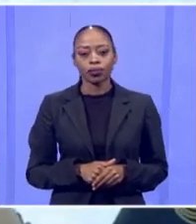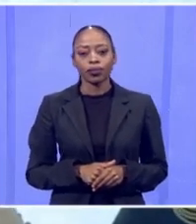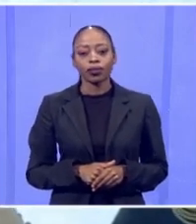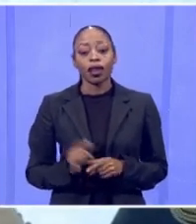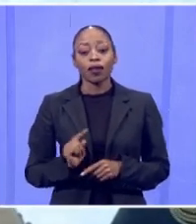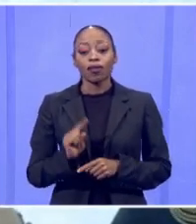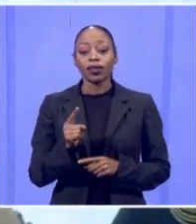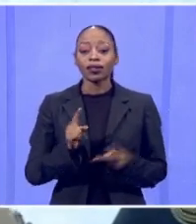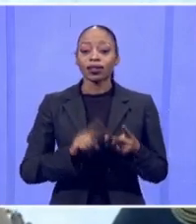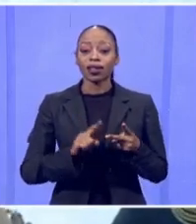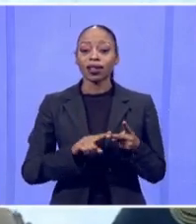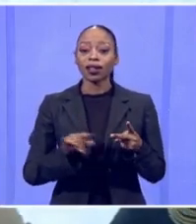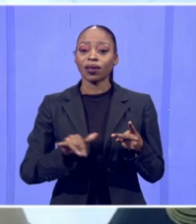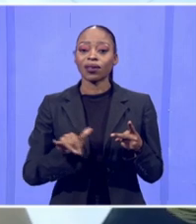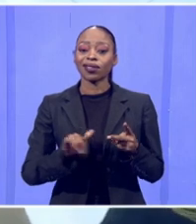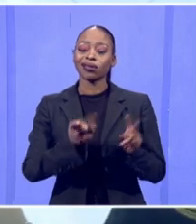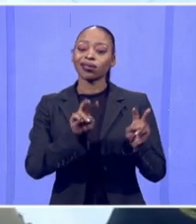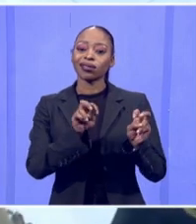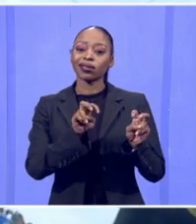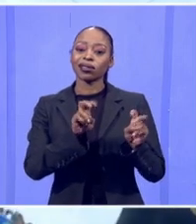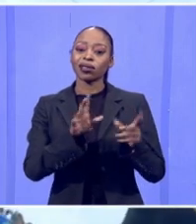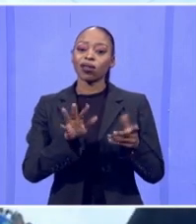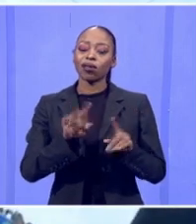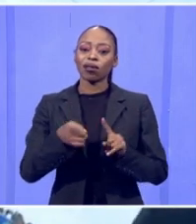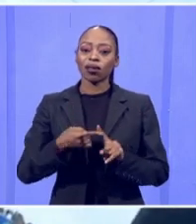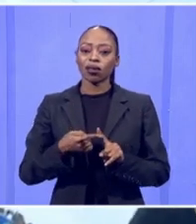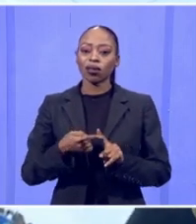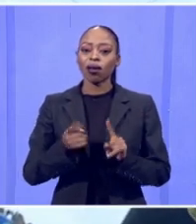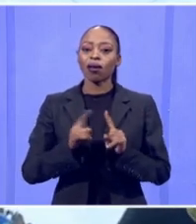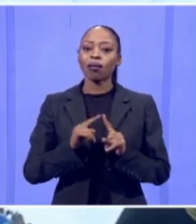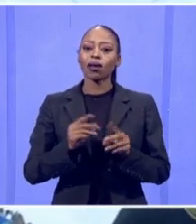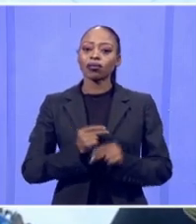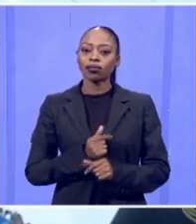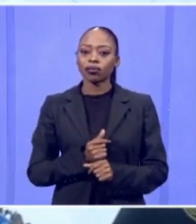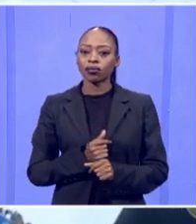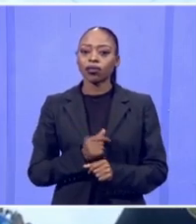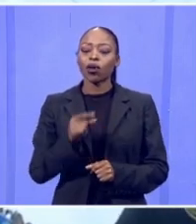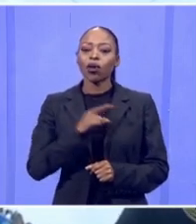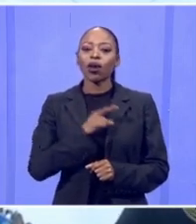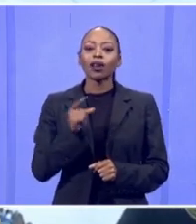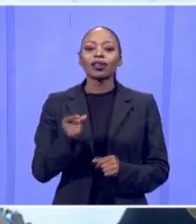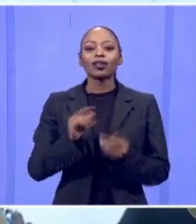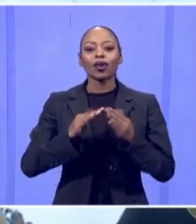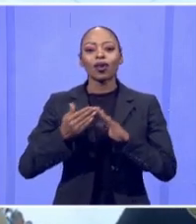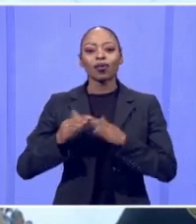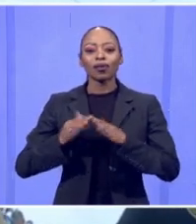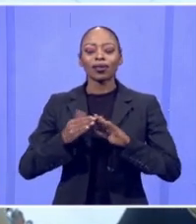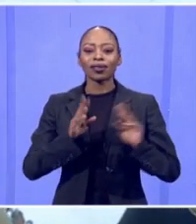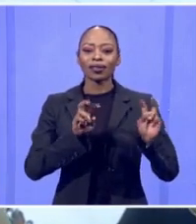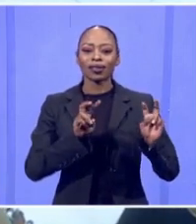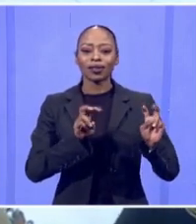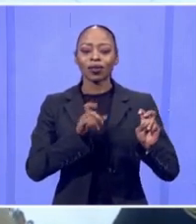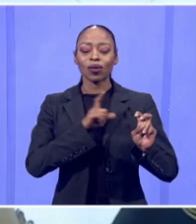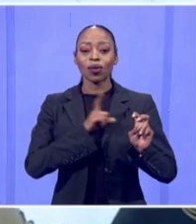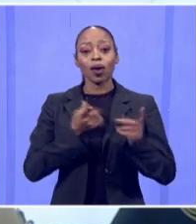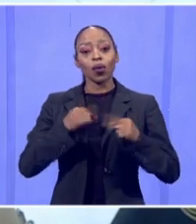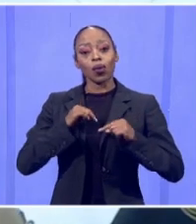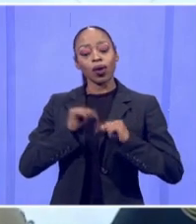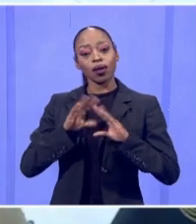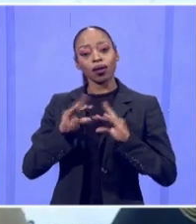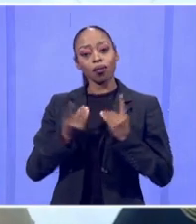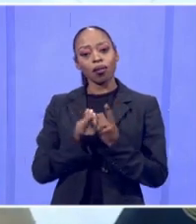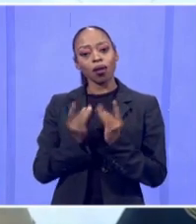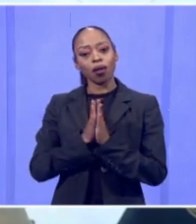one. Then the second one, in the issue of incidents, unfortunately, it's a societal matter. As the department, we are appealing